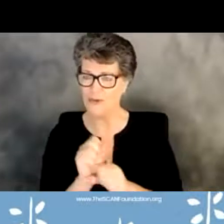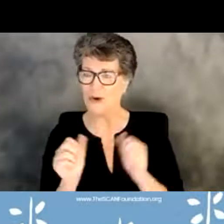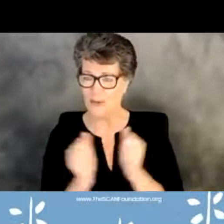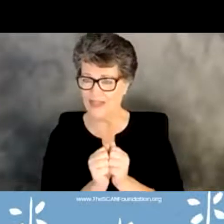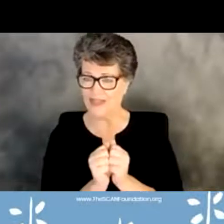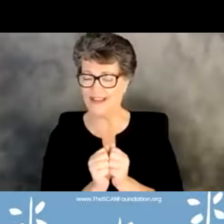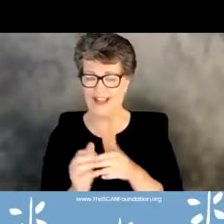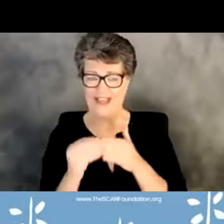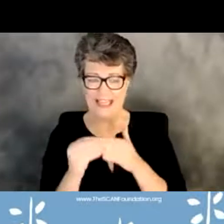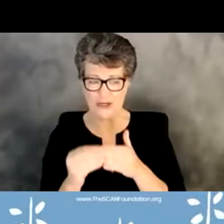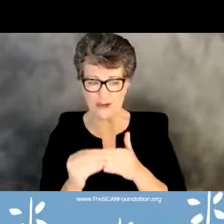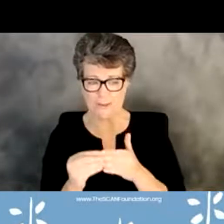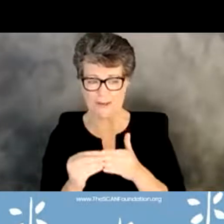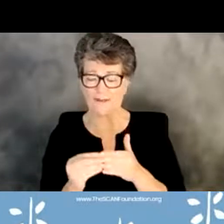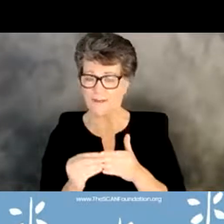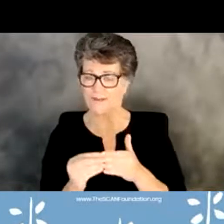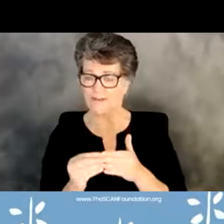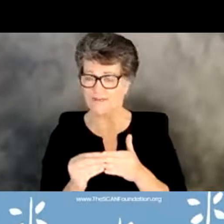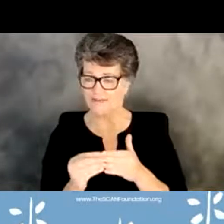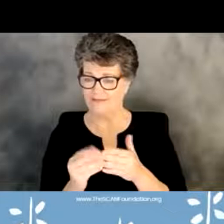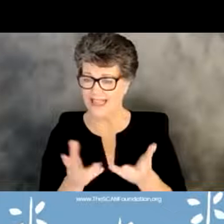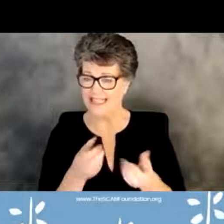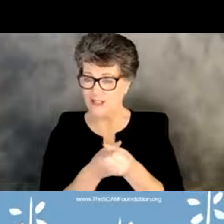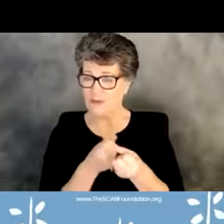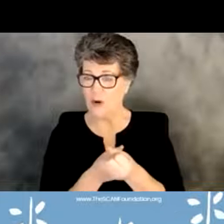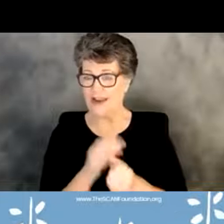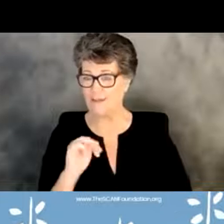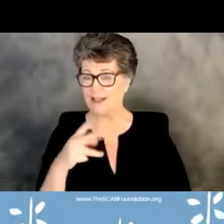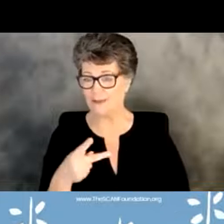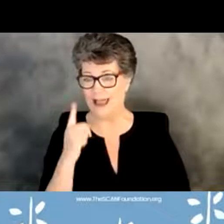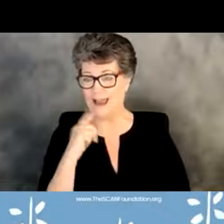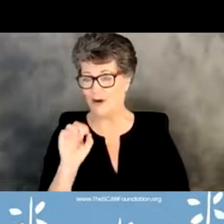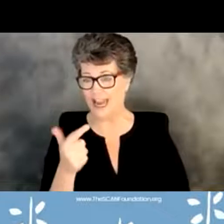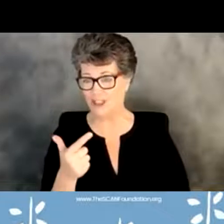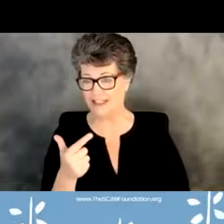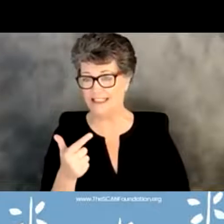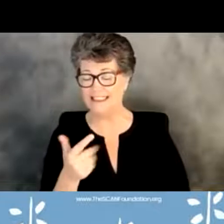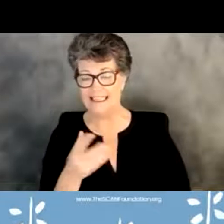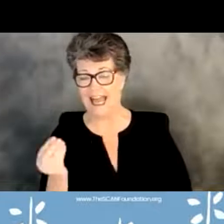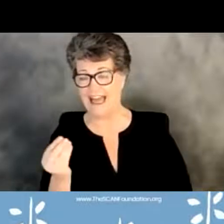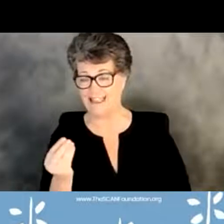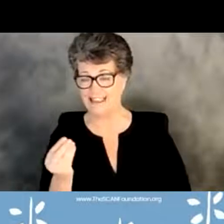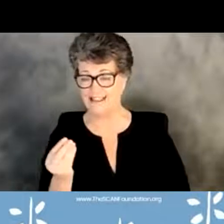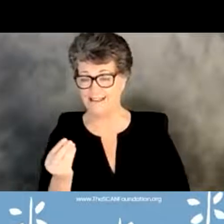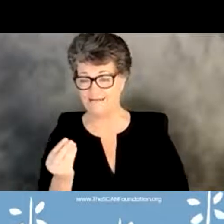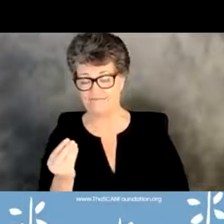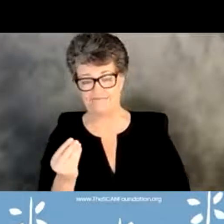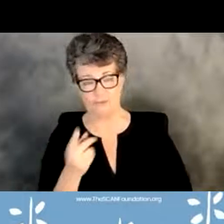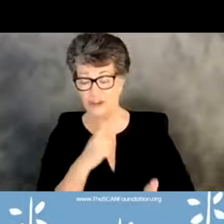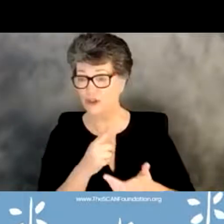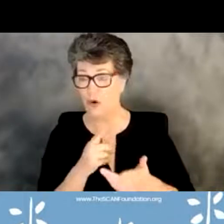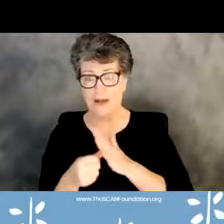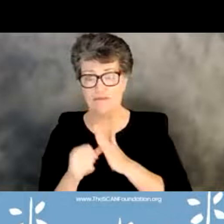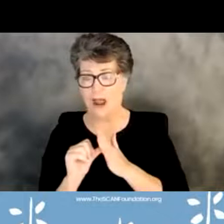the leadership of that is supporting the master plan for aging, and really have been so impressed